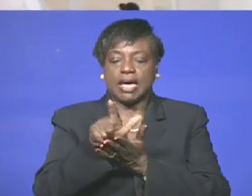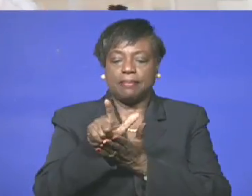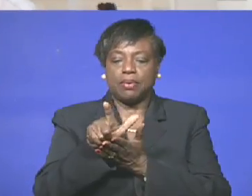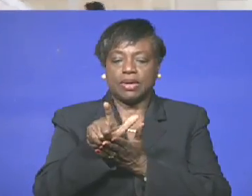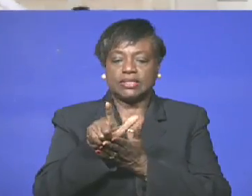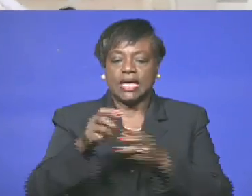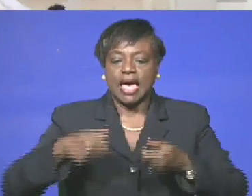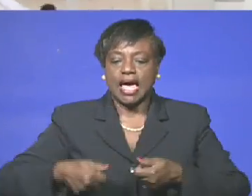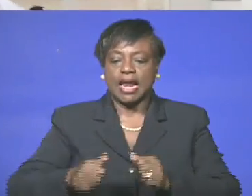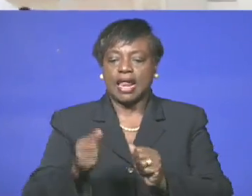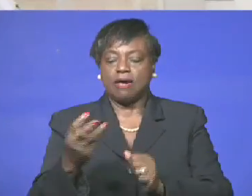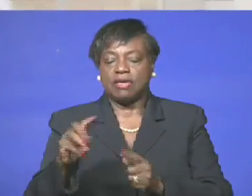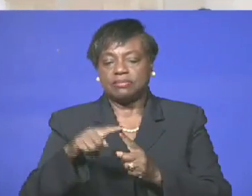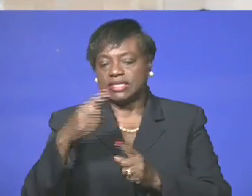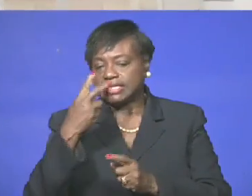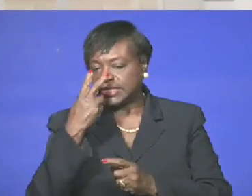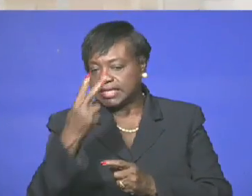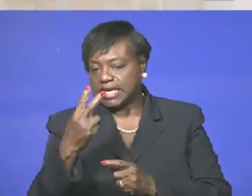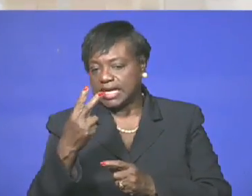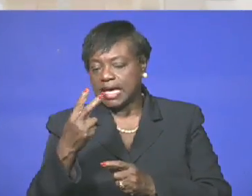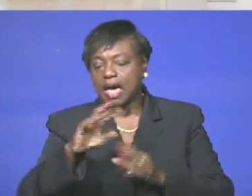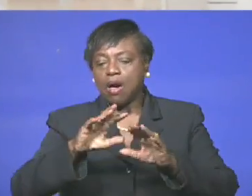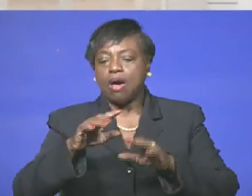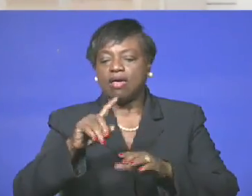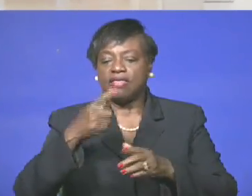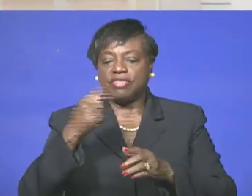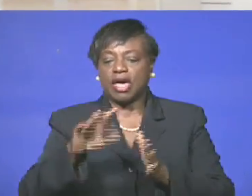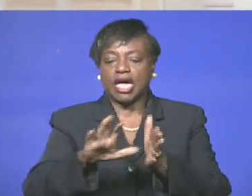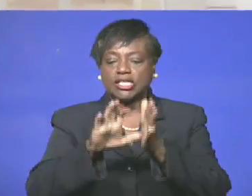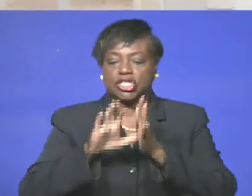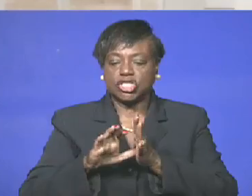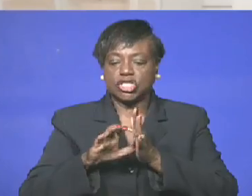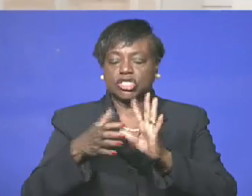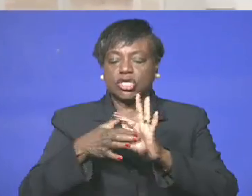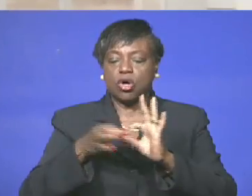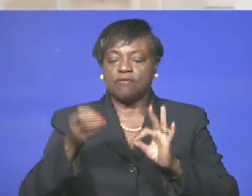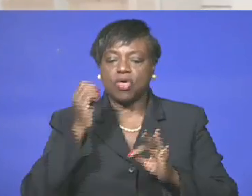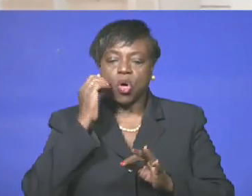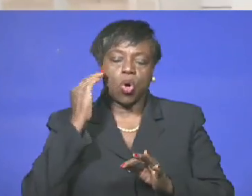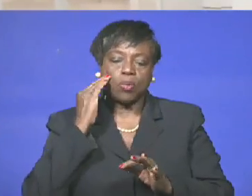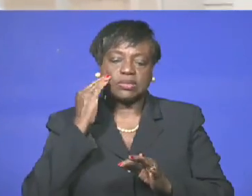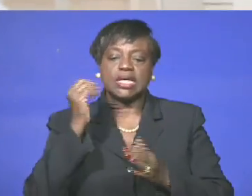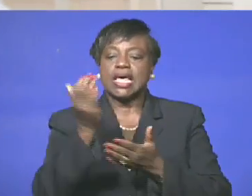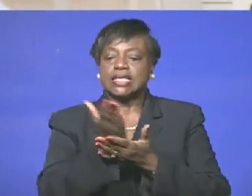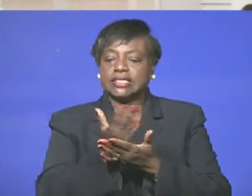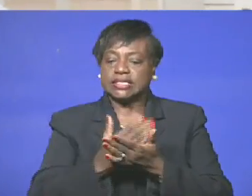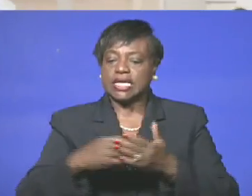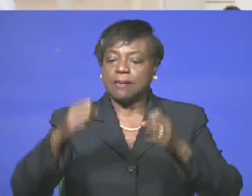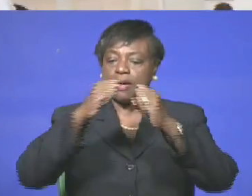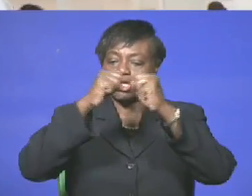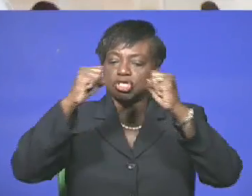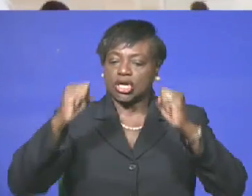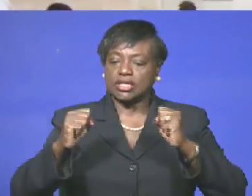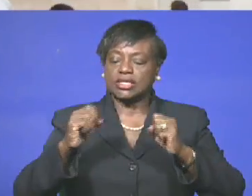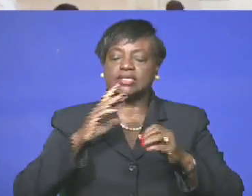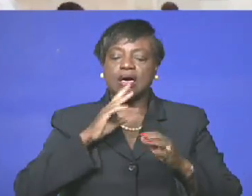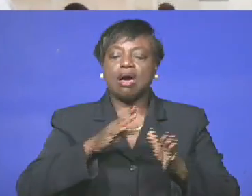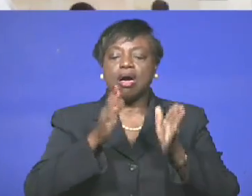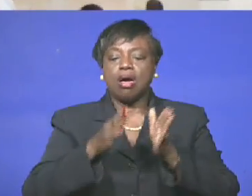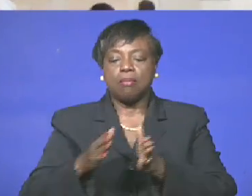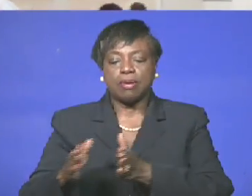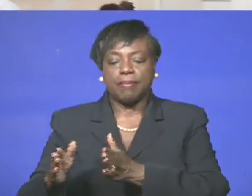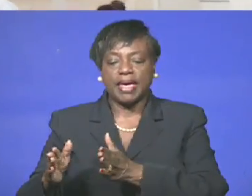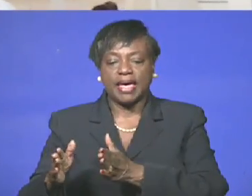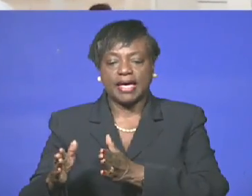see the condition of their home and where there are challenges. Some shelters are prepared in the nearby and